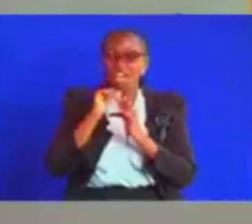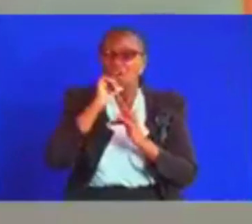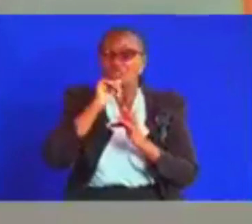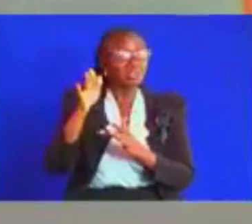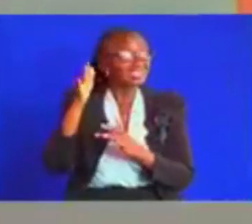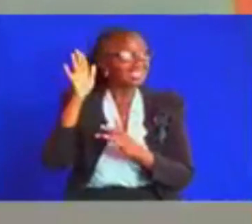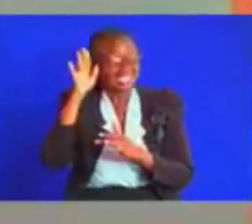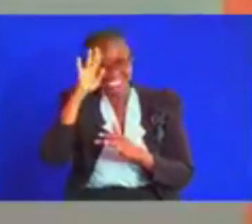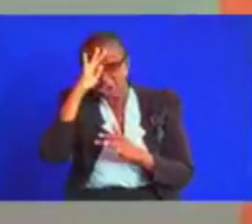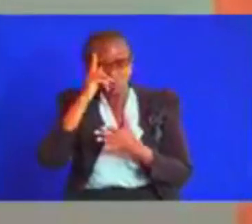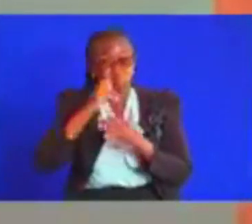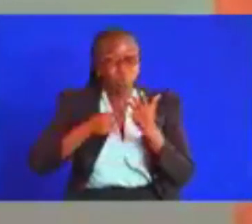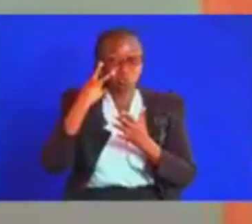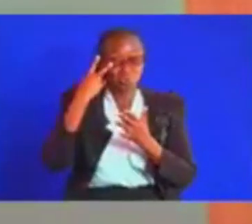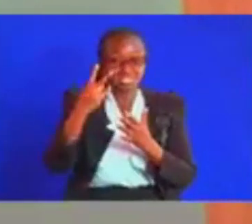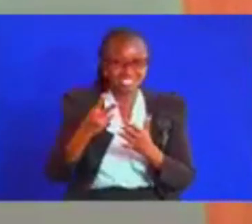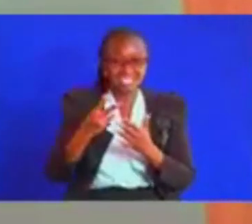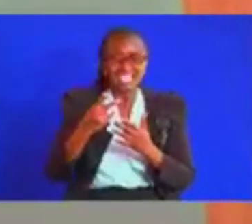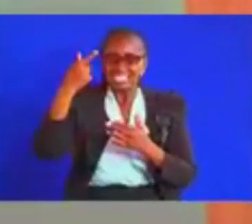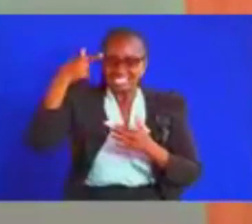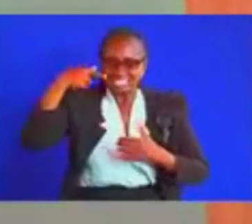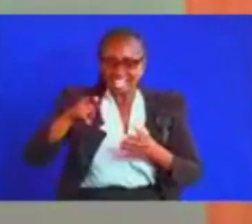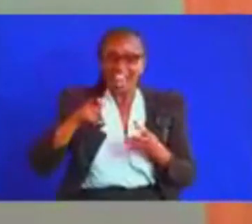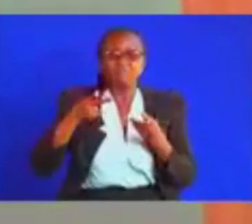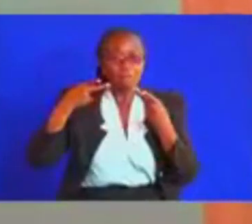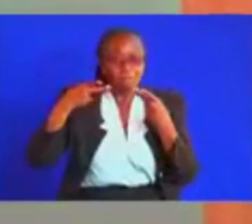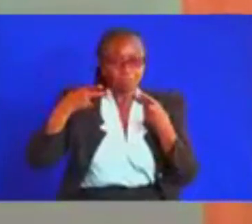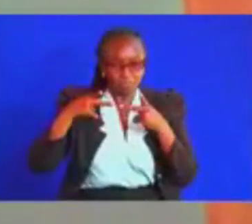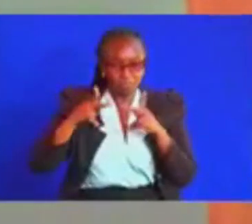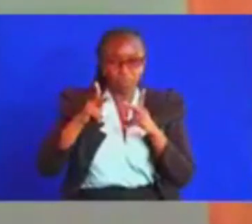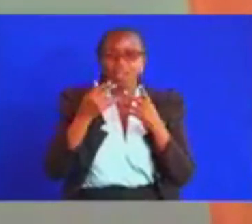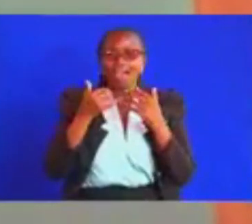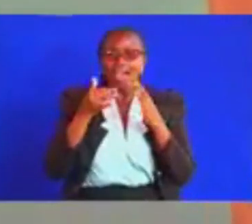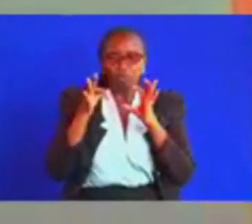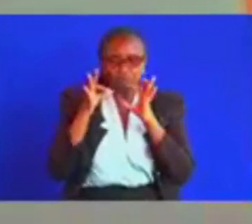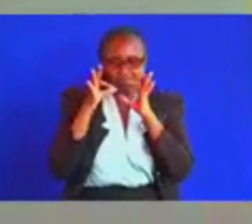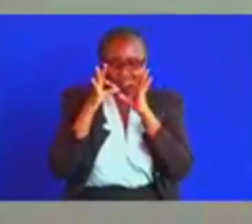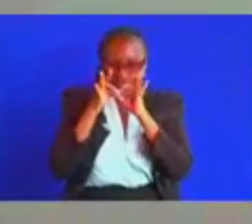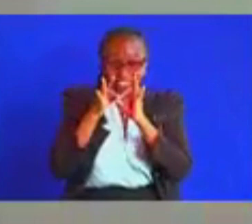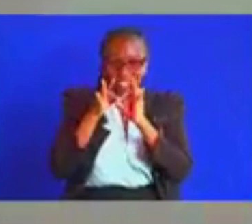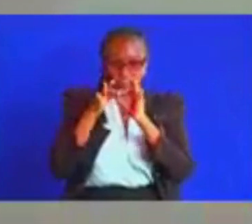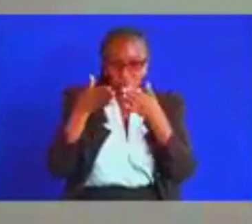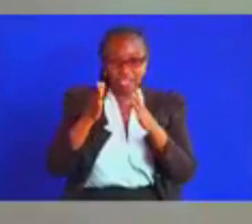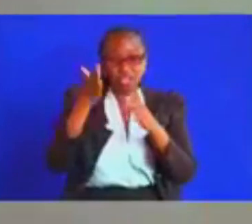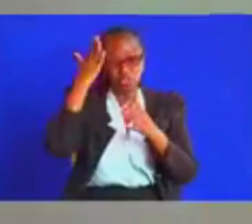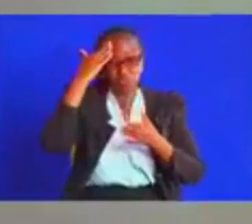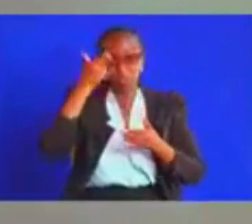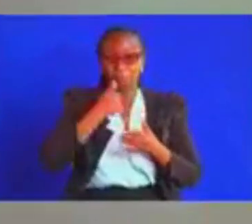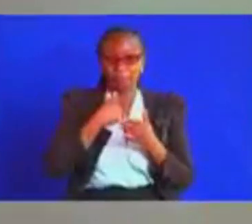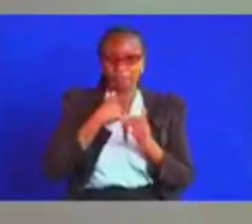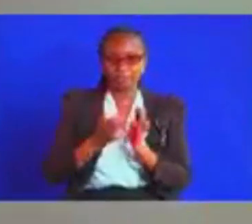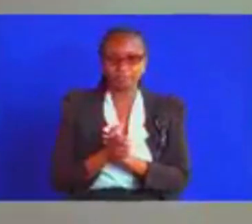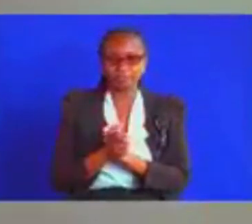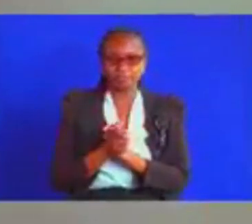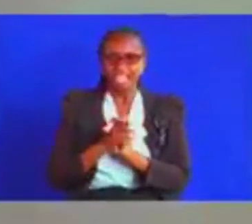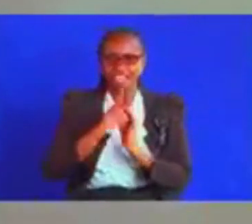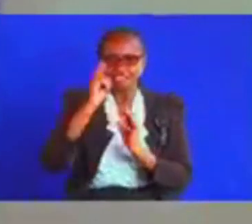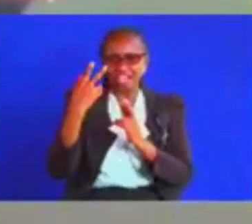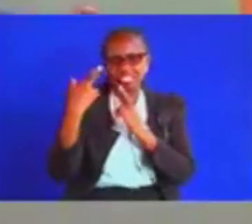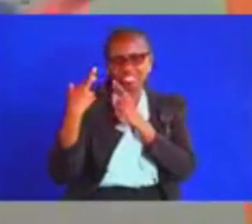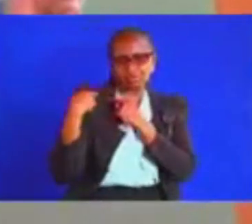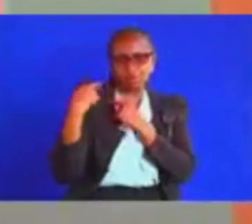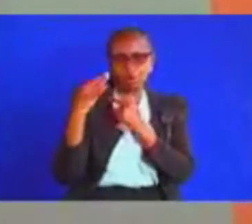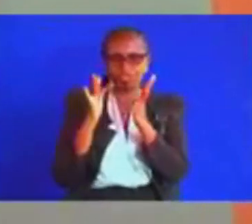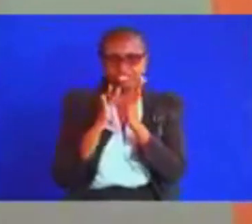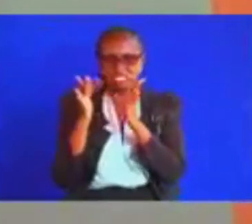see. He's an authorized channel to knowing me. Are we learning now? The first assignment of